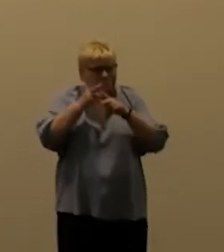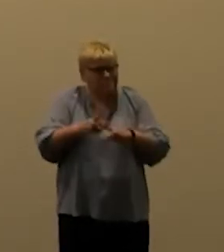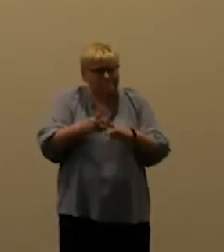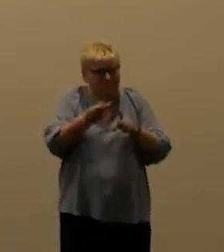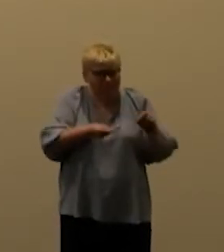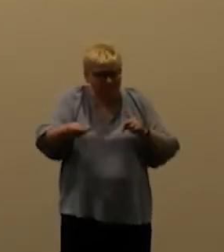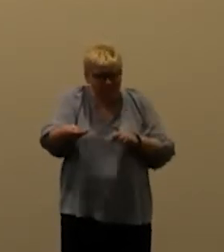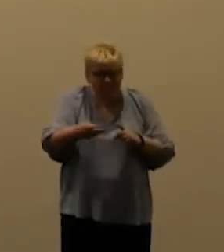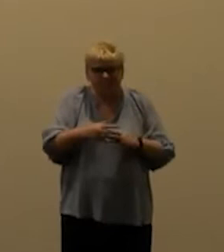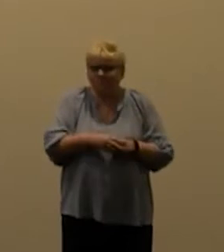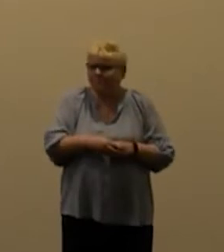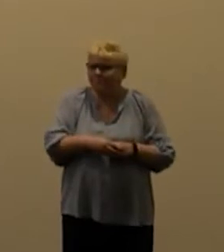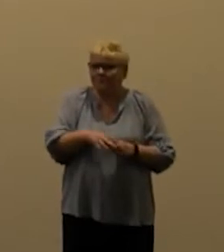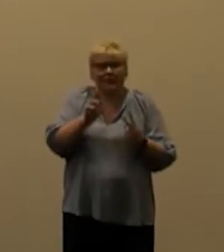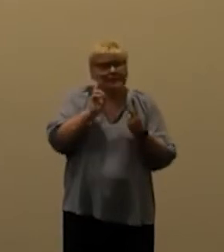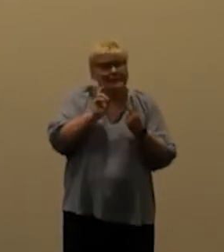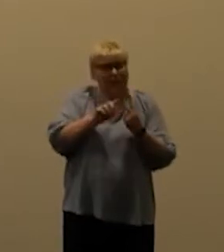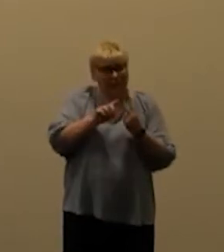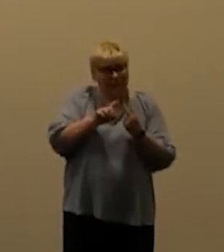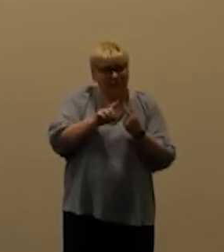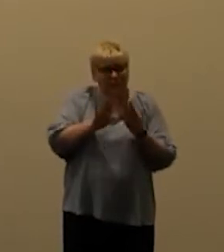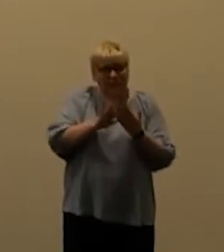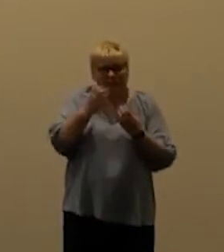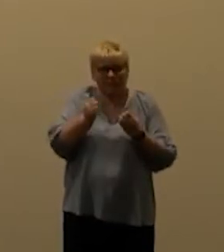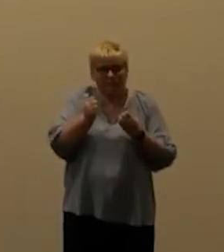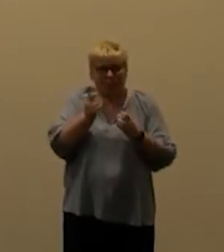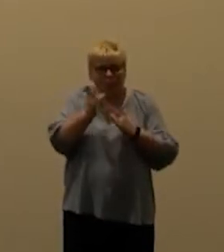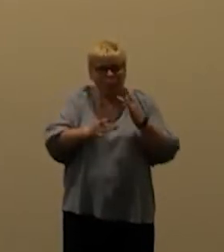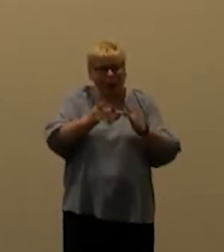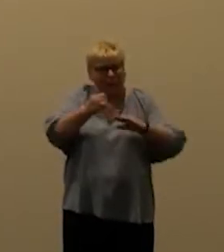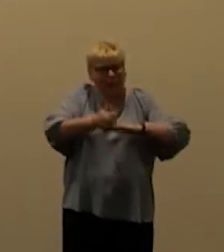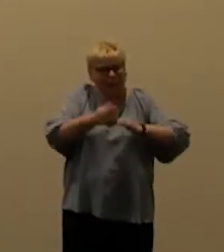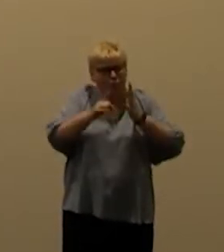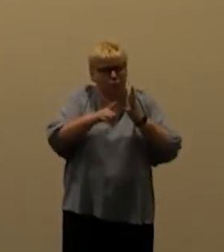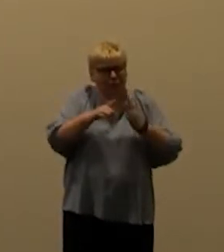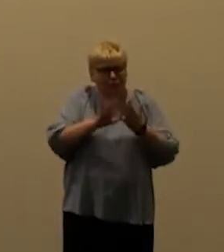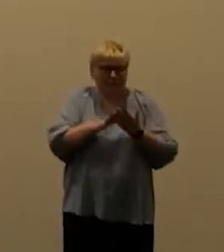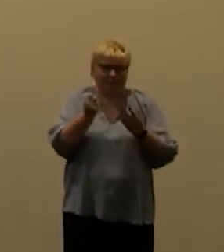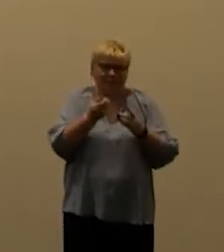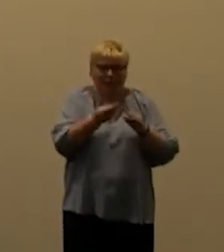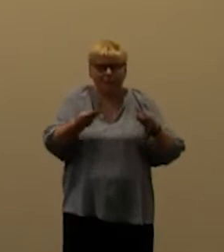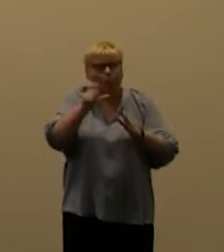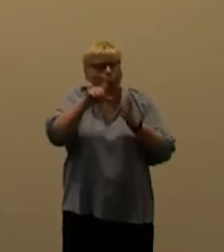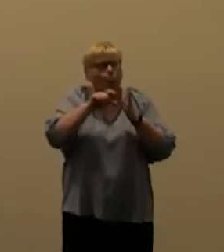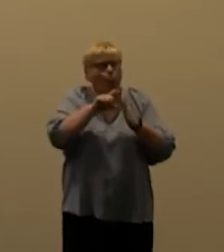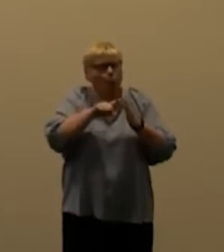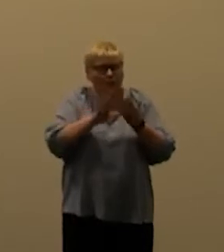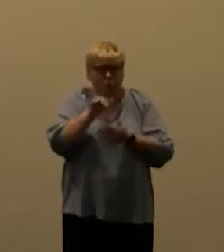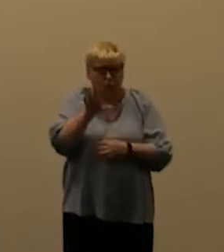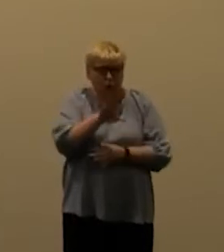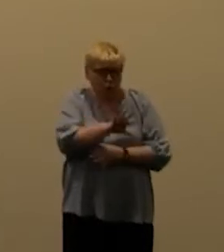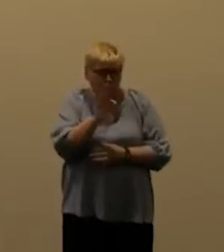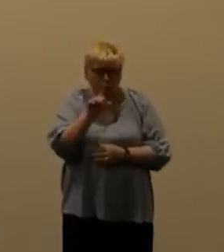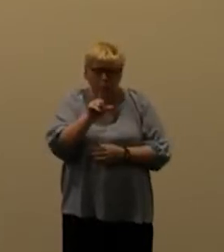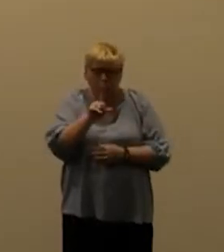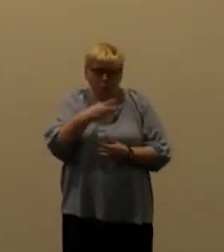dump it all out. The second one is that they have a web-based UI to help generate export code. So you can pick and choose the elements you wish to export